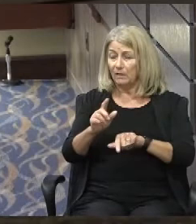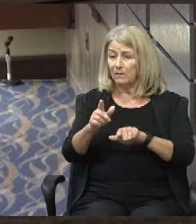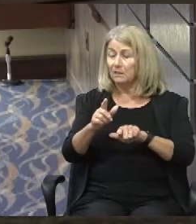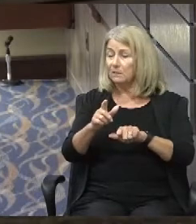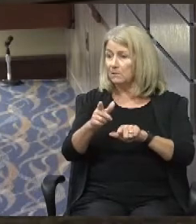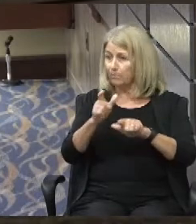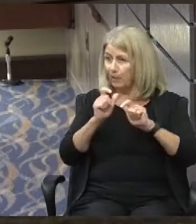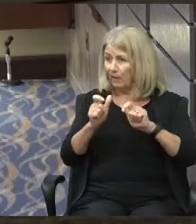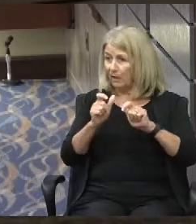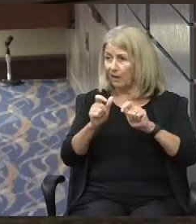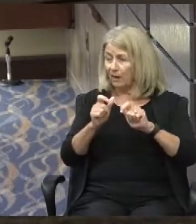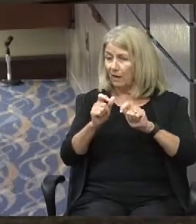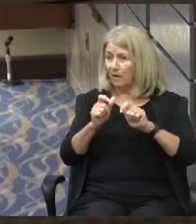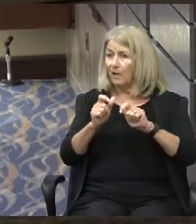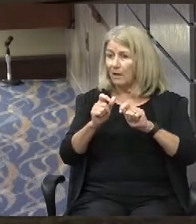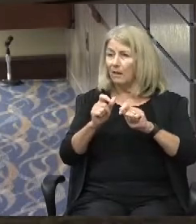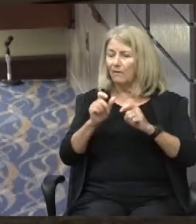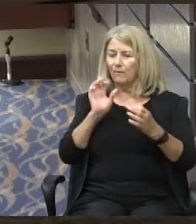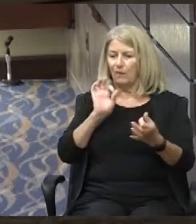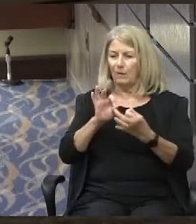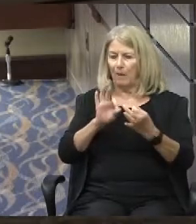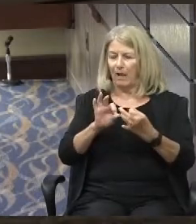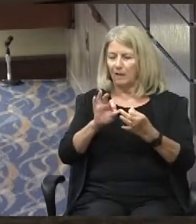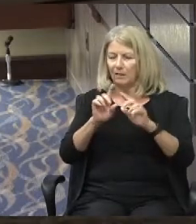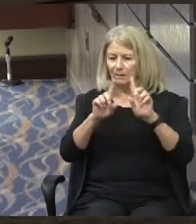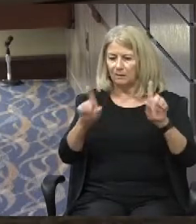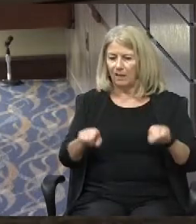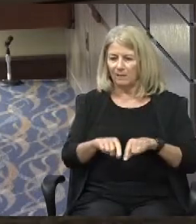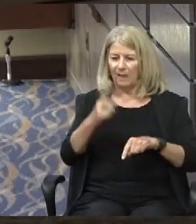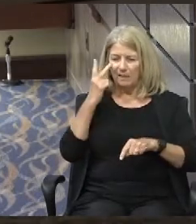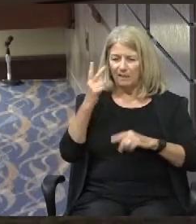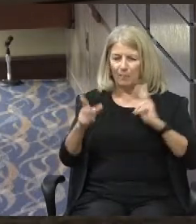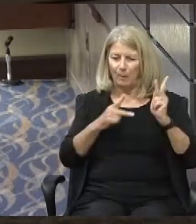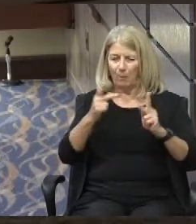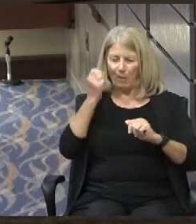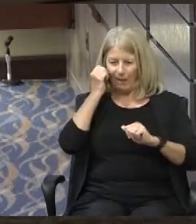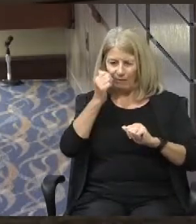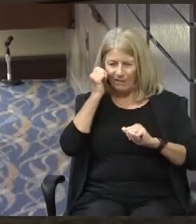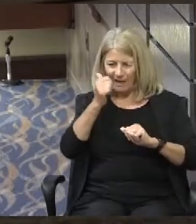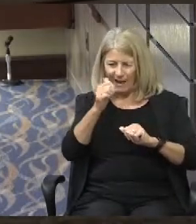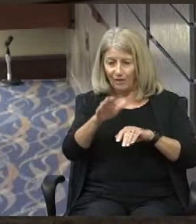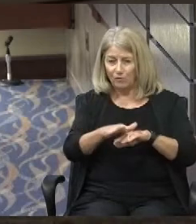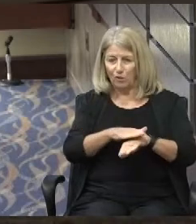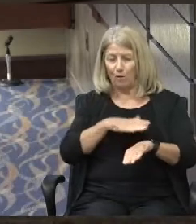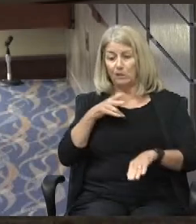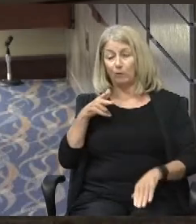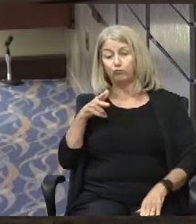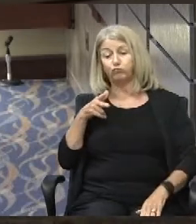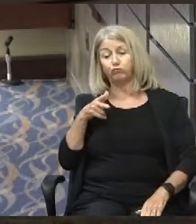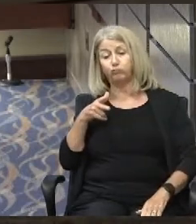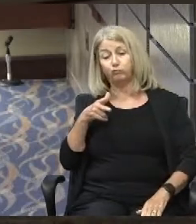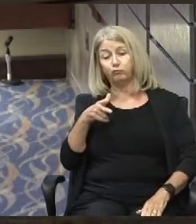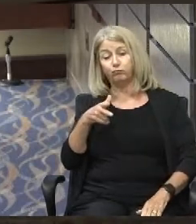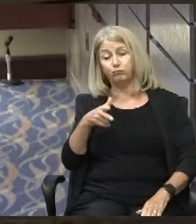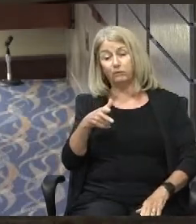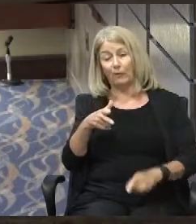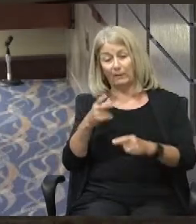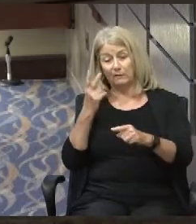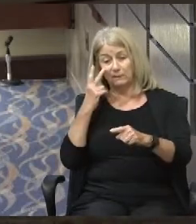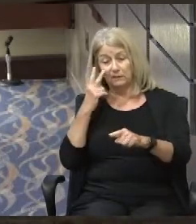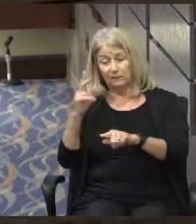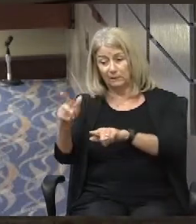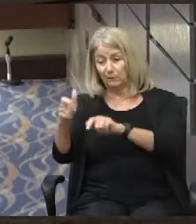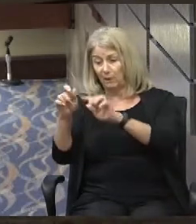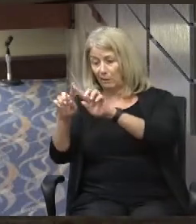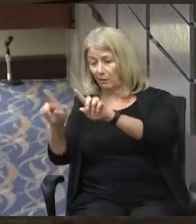very helpful, and I see people every day kind of slow as they approach. So and I too, you know, my church is near